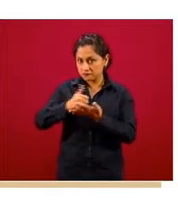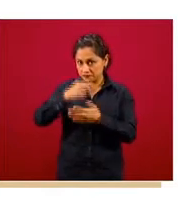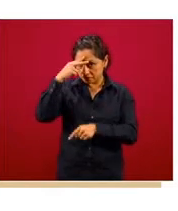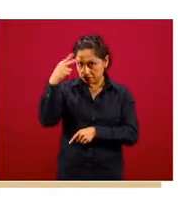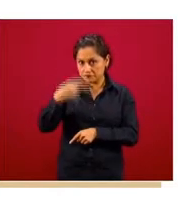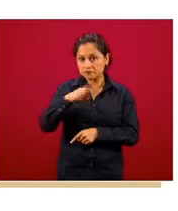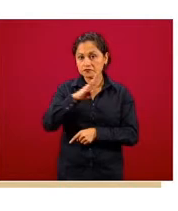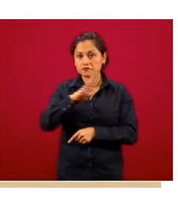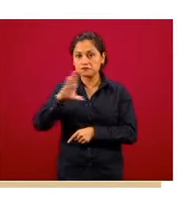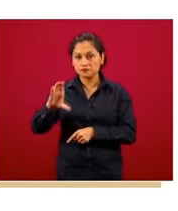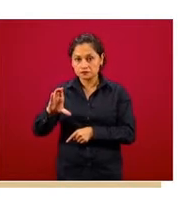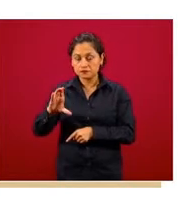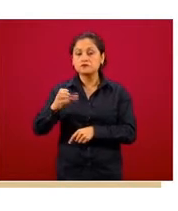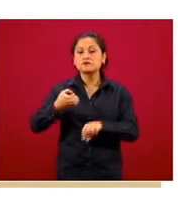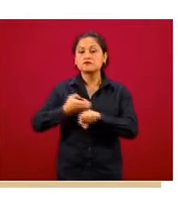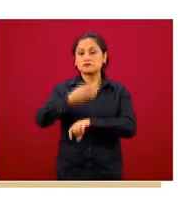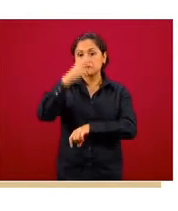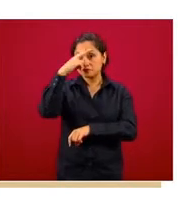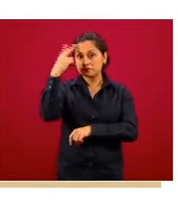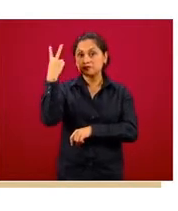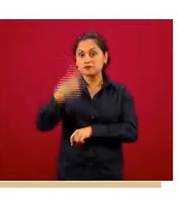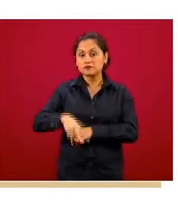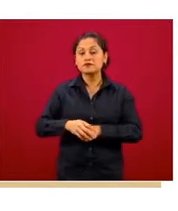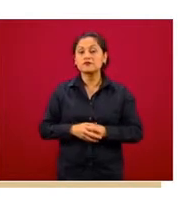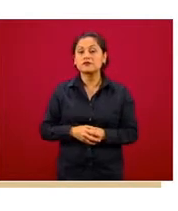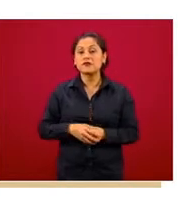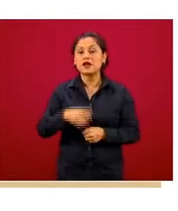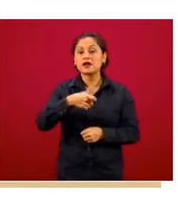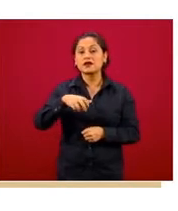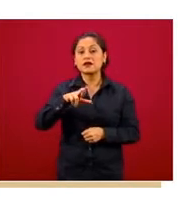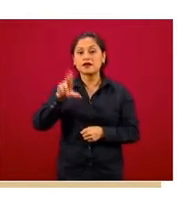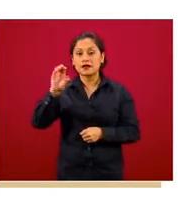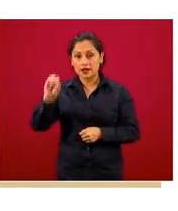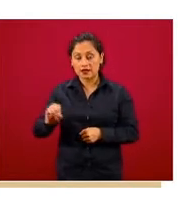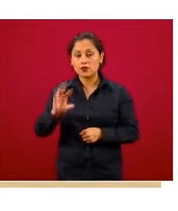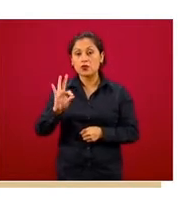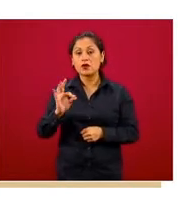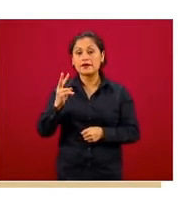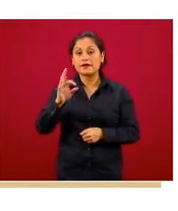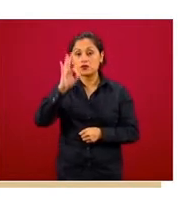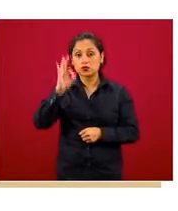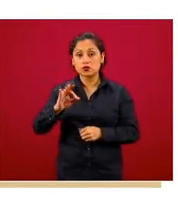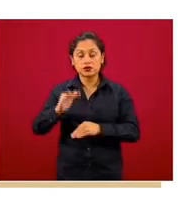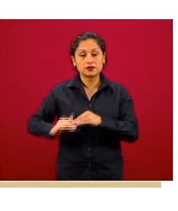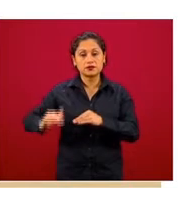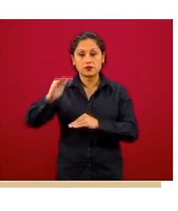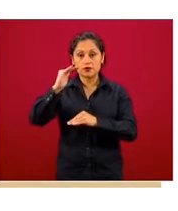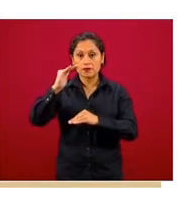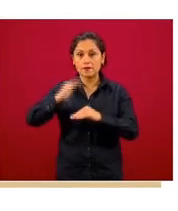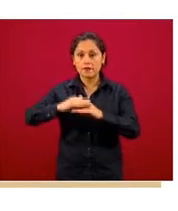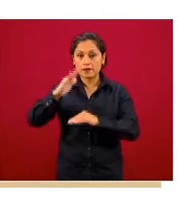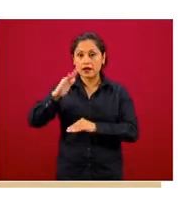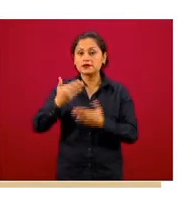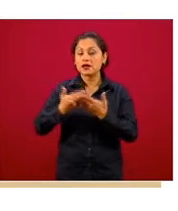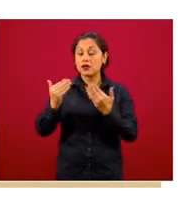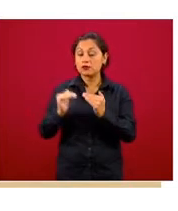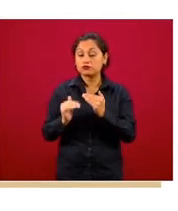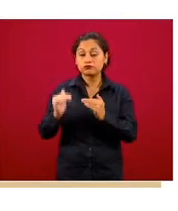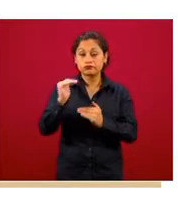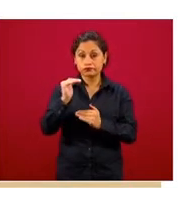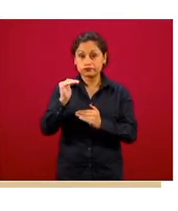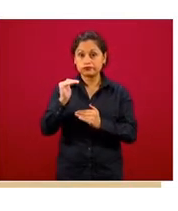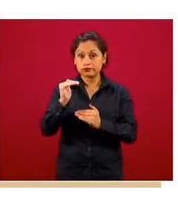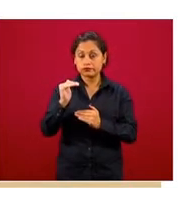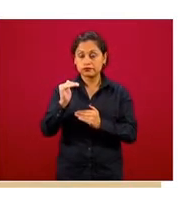you can see Mexico City, Baja California, Quintana Roo. Those have over 40% occupancy rate,